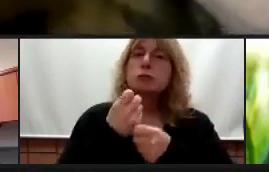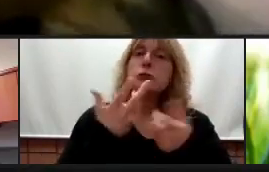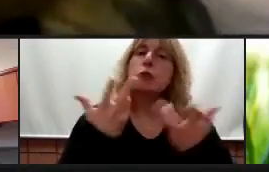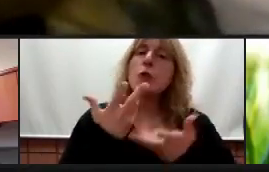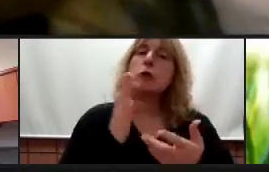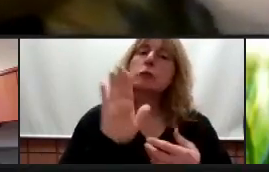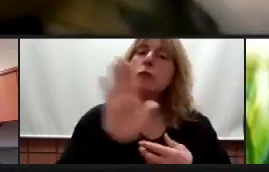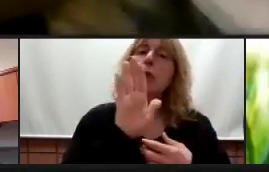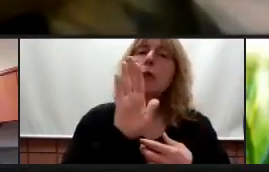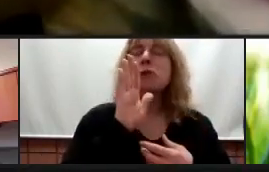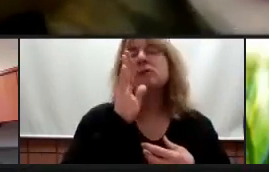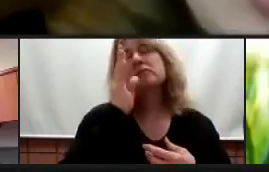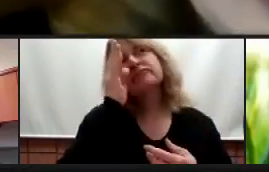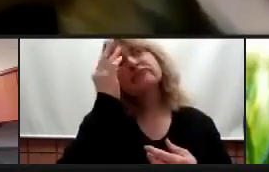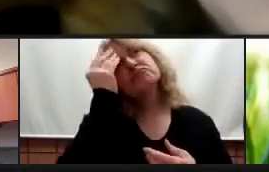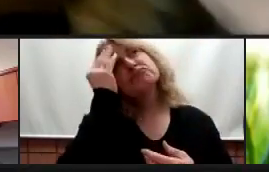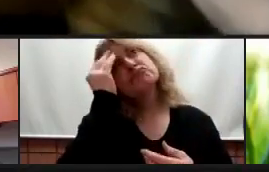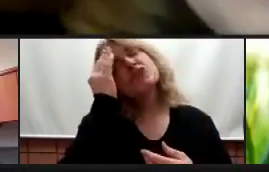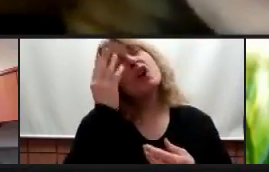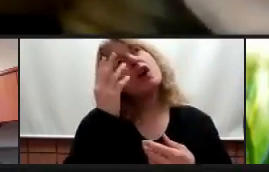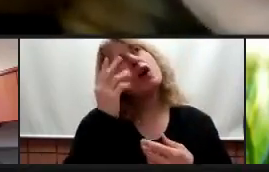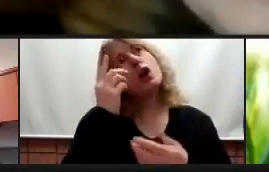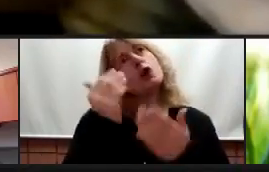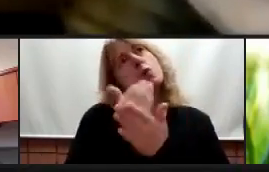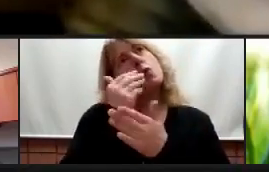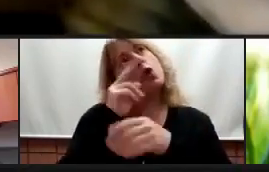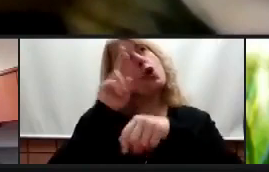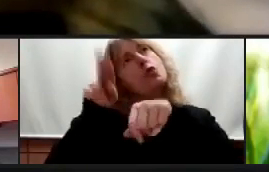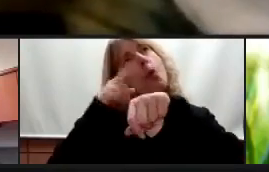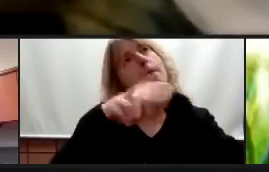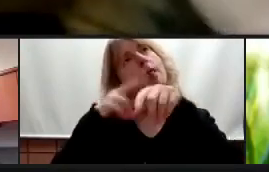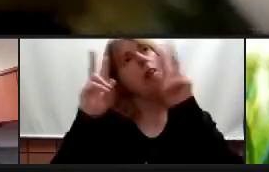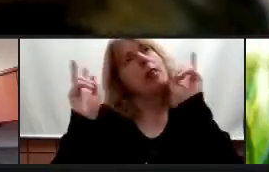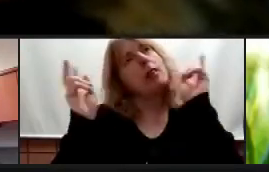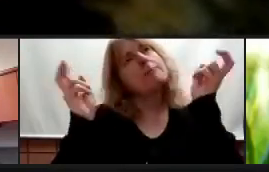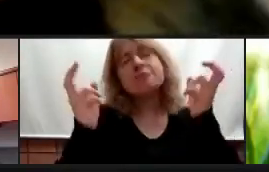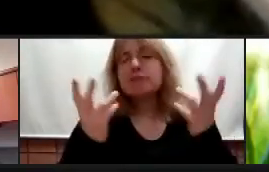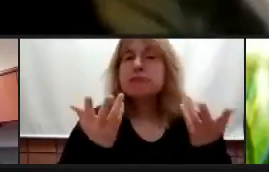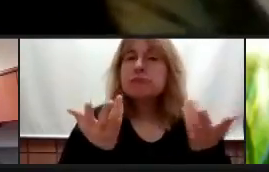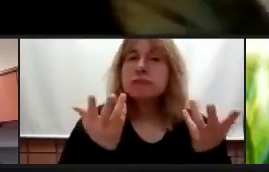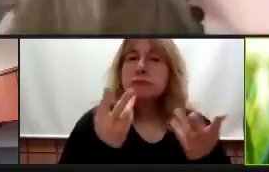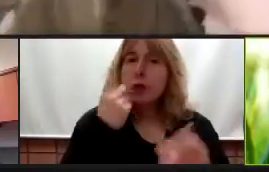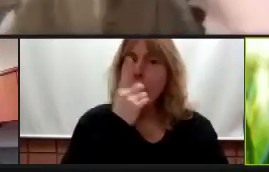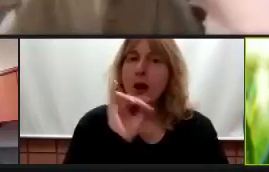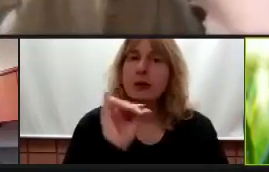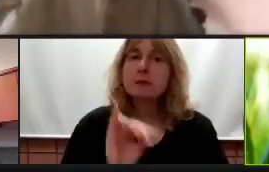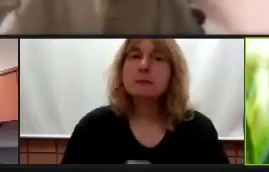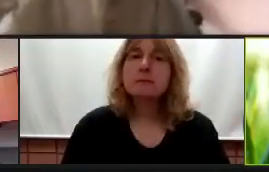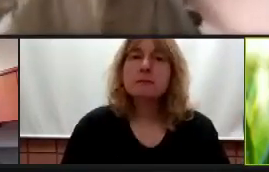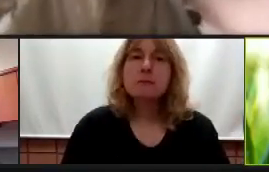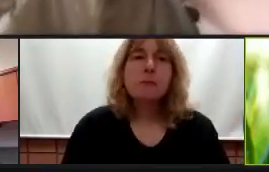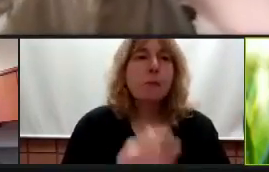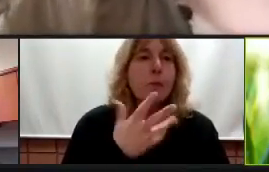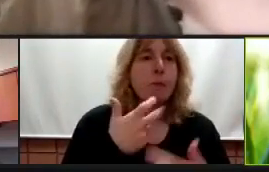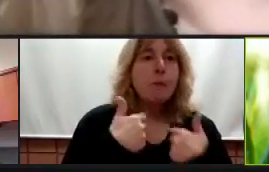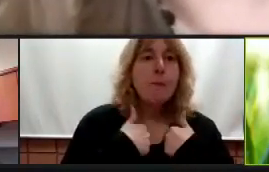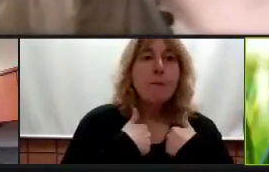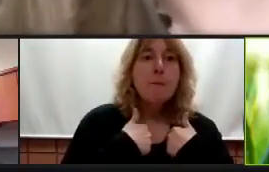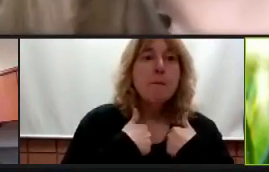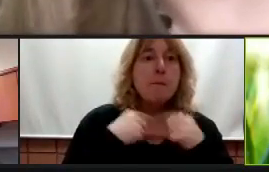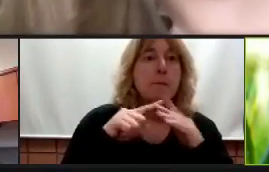new normal in schools might look like? Would you like me to start or